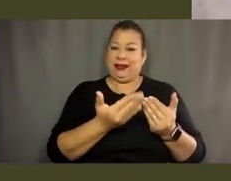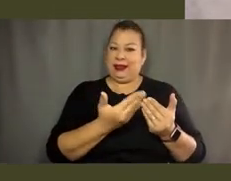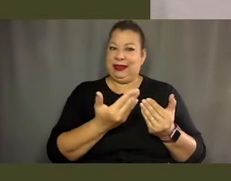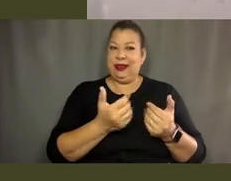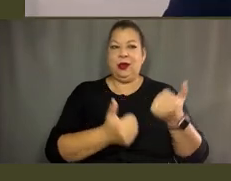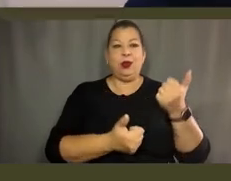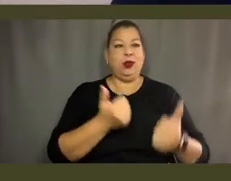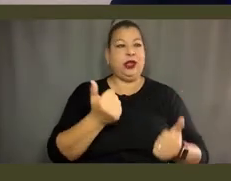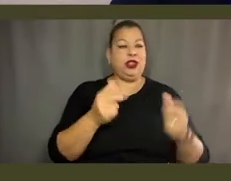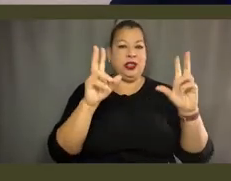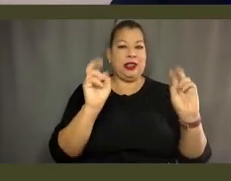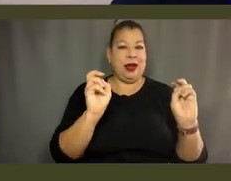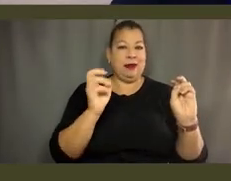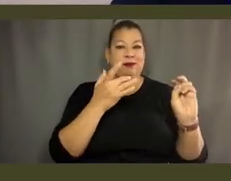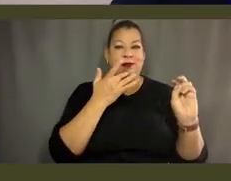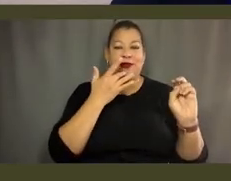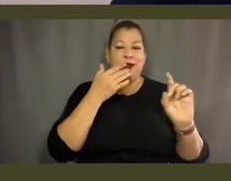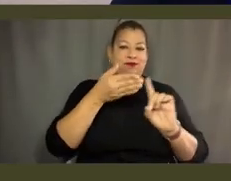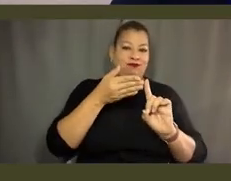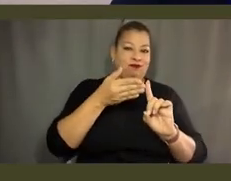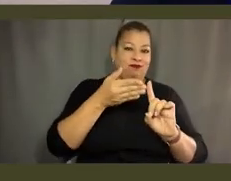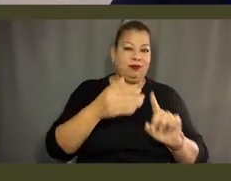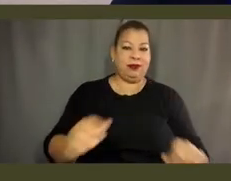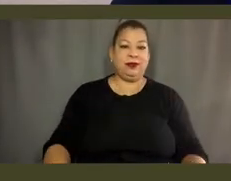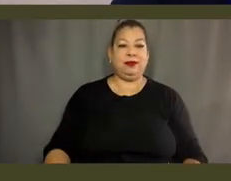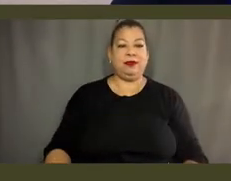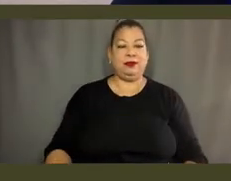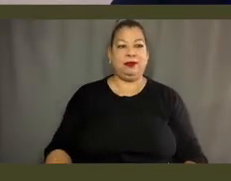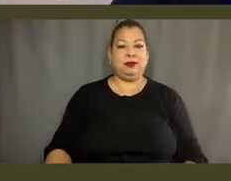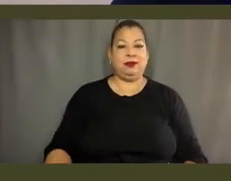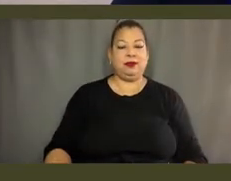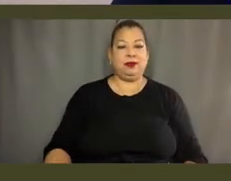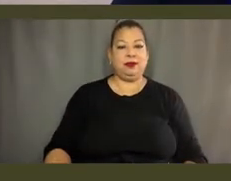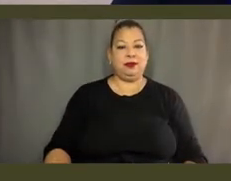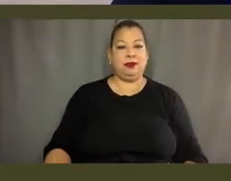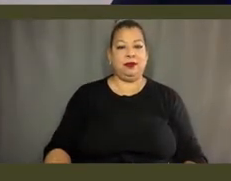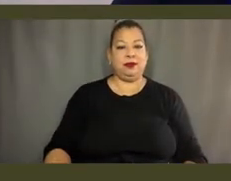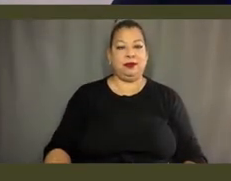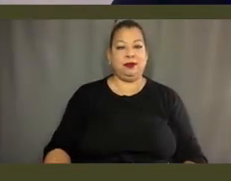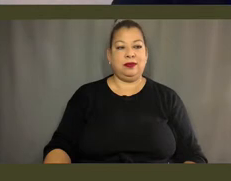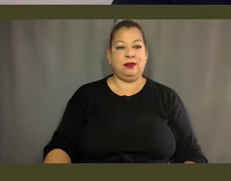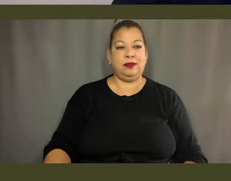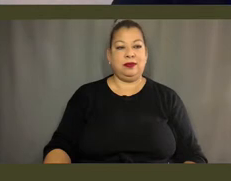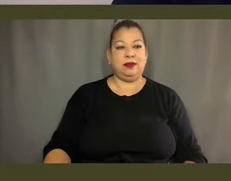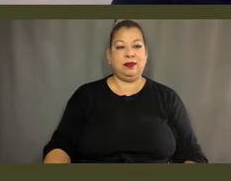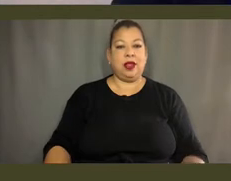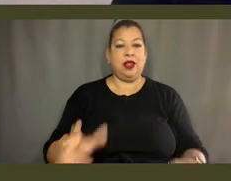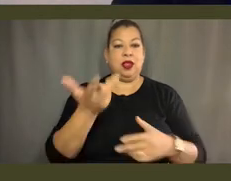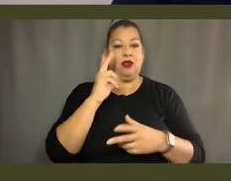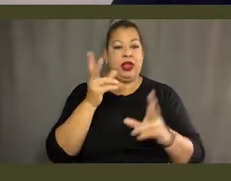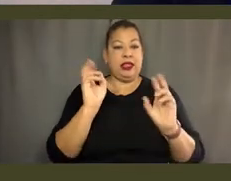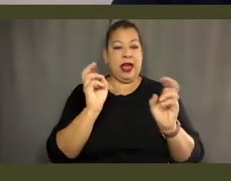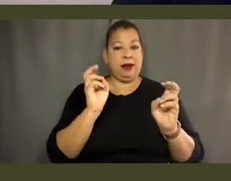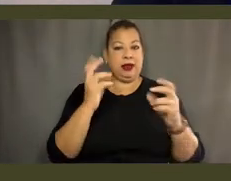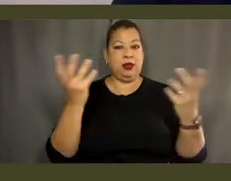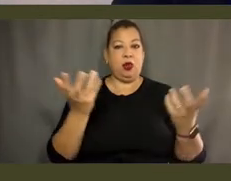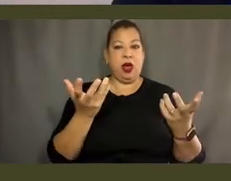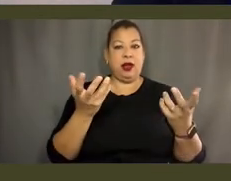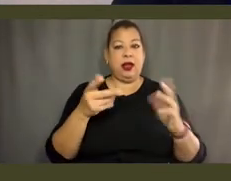the topic that you're most interested in? And the three topics that we're going to be discussing this afternoon are policies